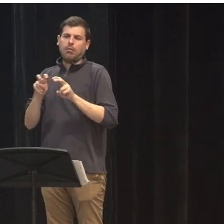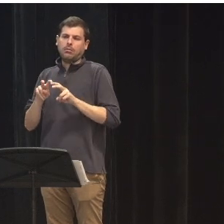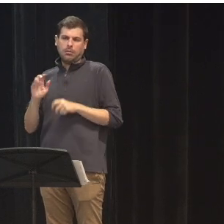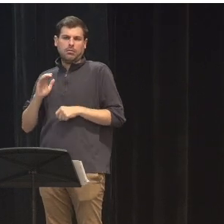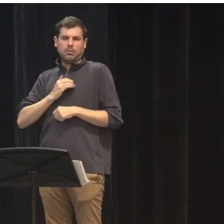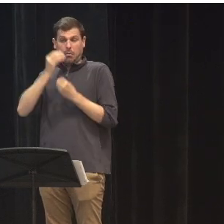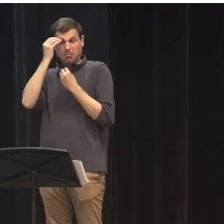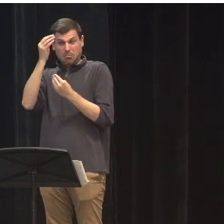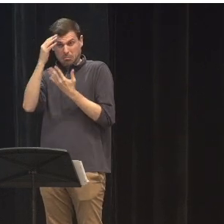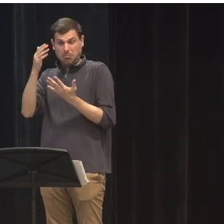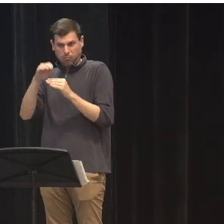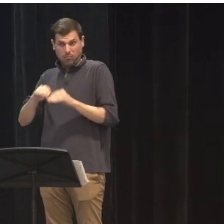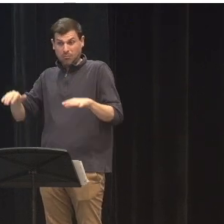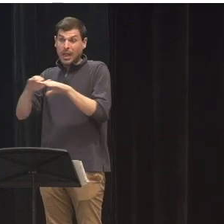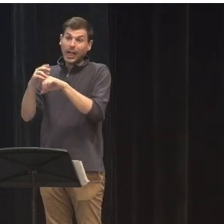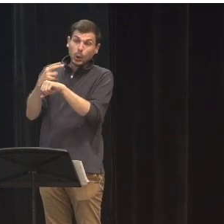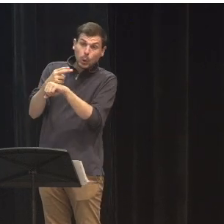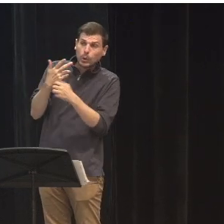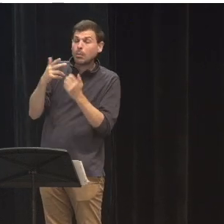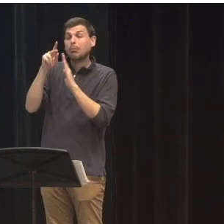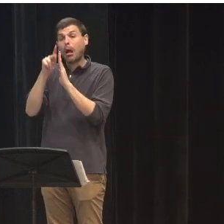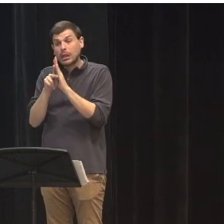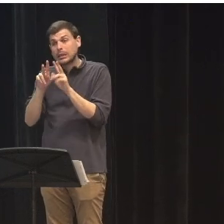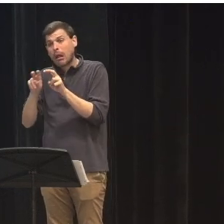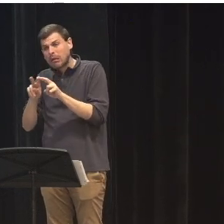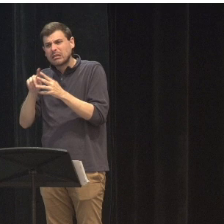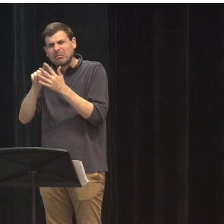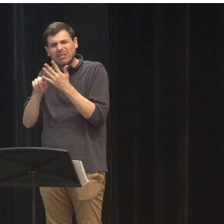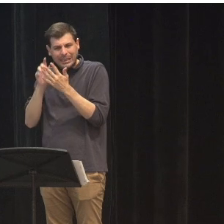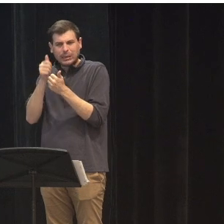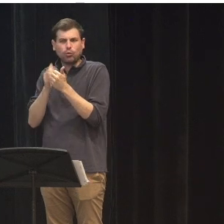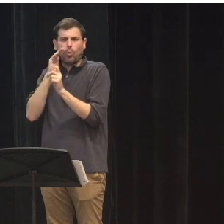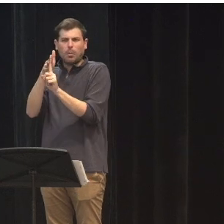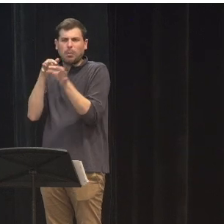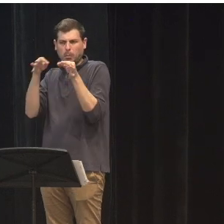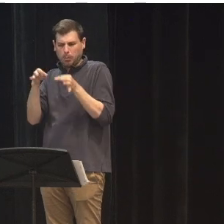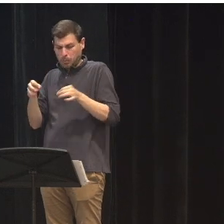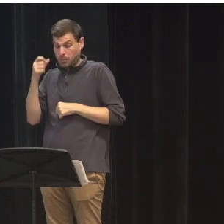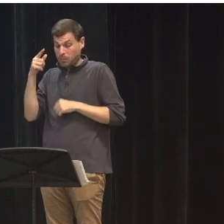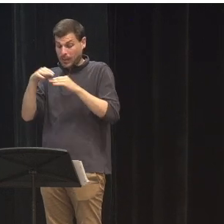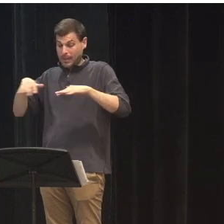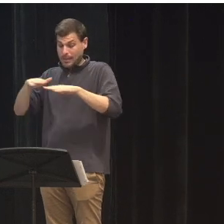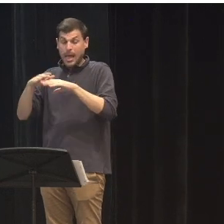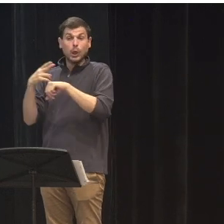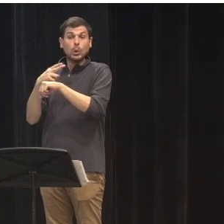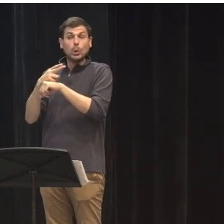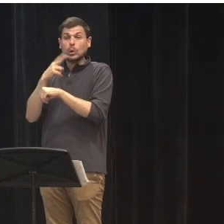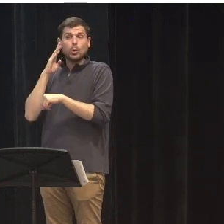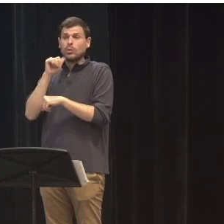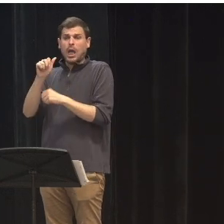We did a land use analysis and policy analysis. The system won't change land use. It will be protecting land